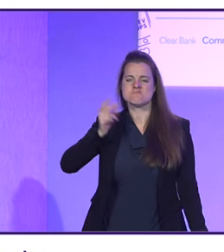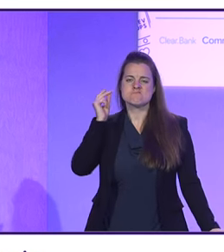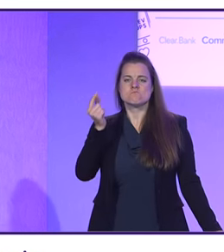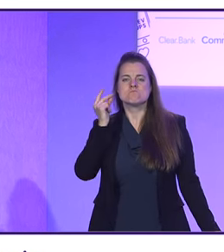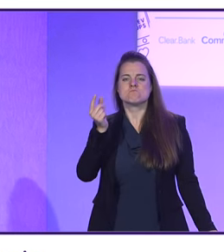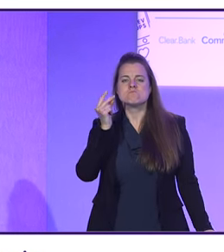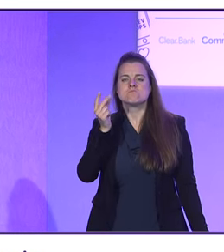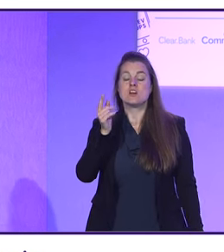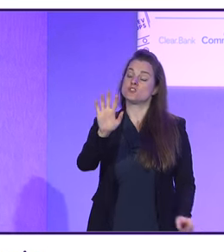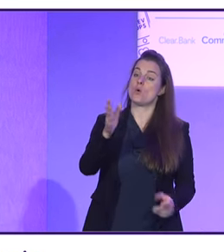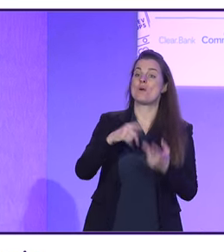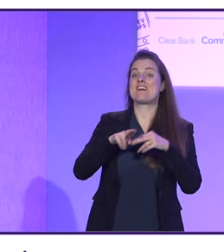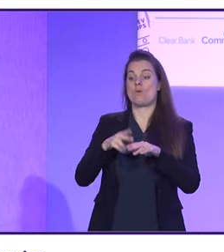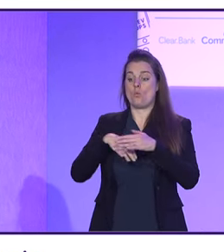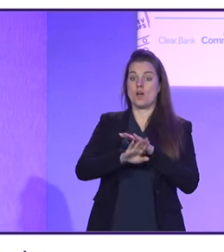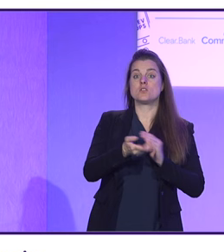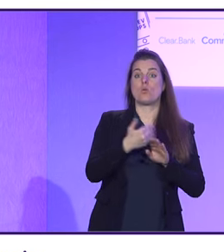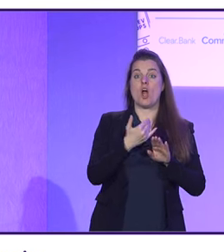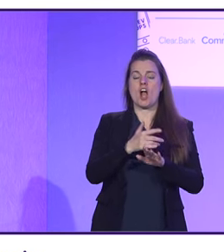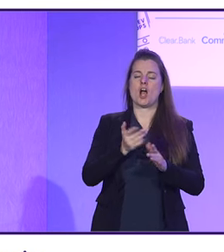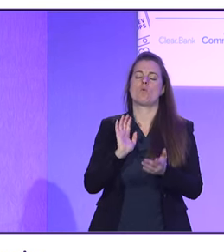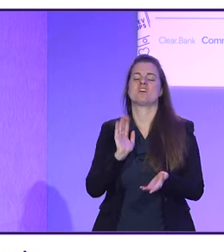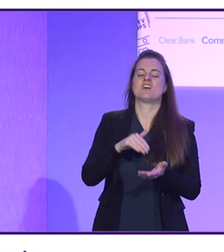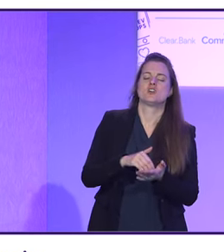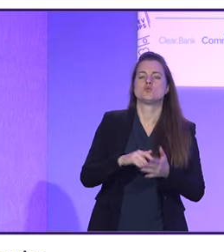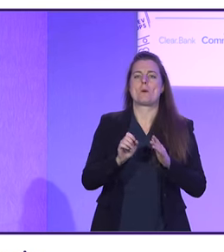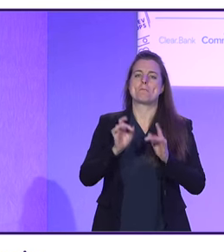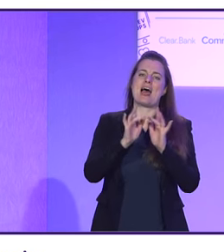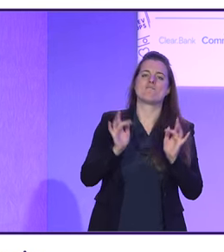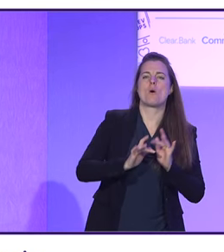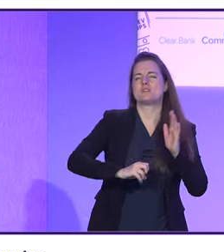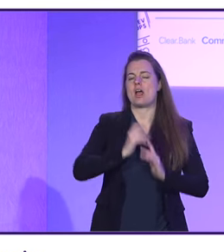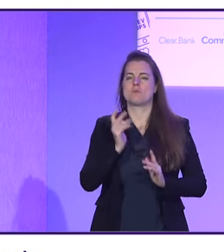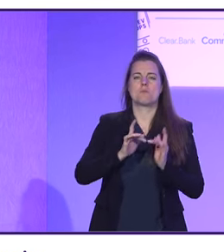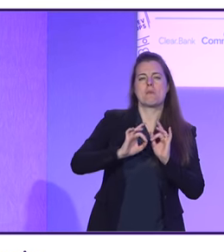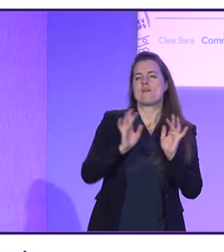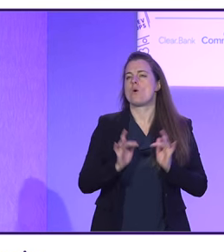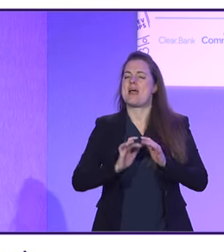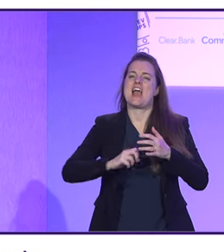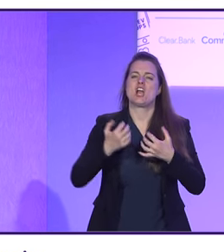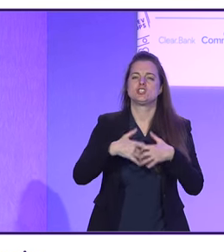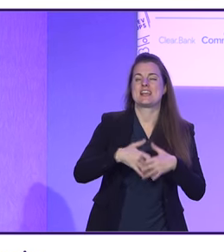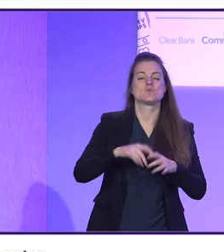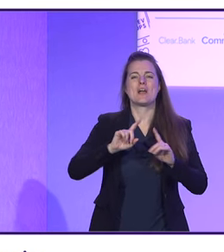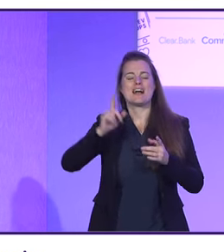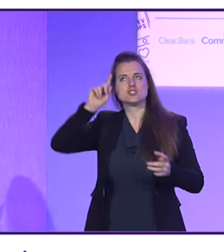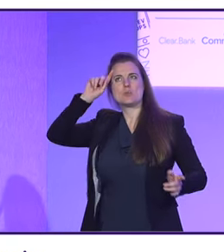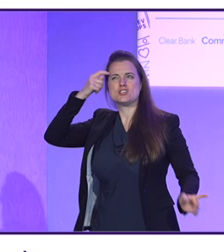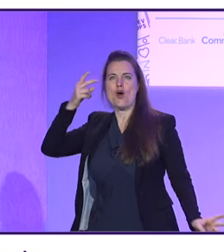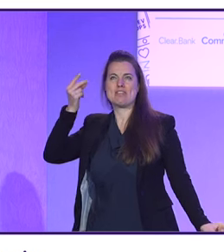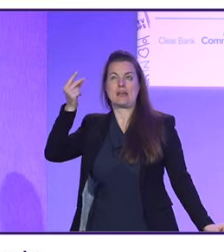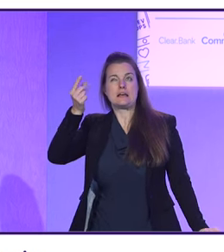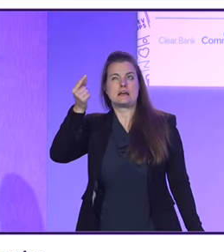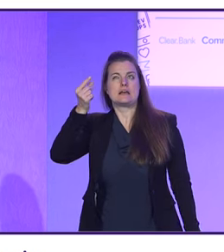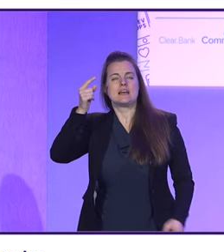work, to be application developers, to be platform engineers, to be anything, we can't turn that part of our brain off. We can't turn